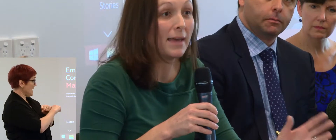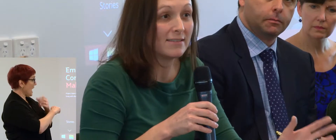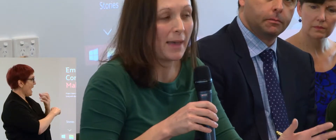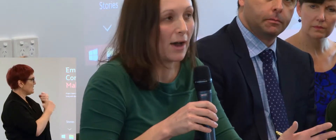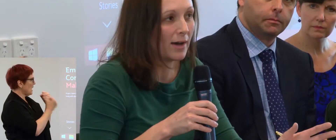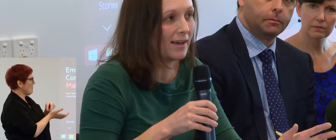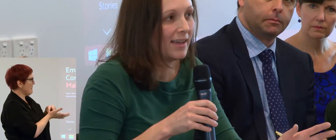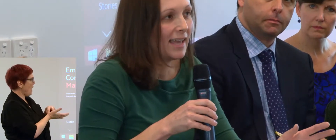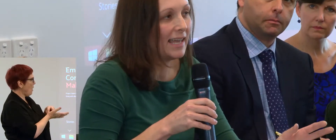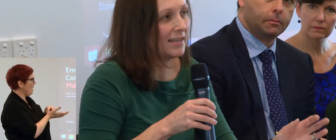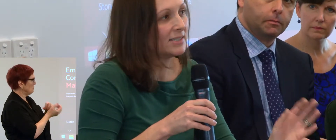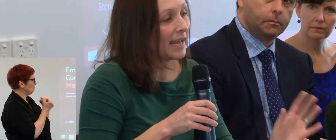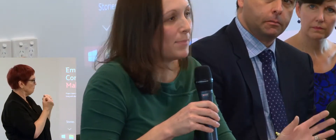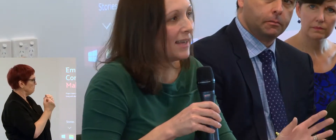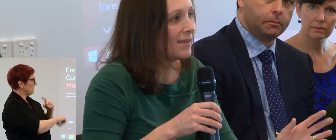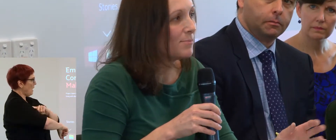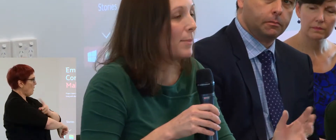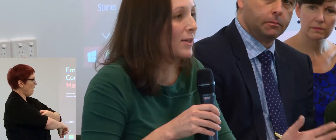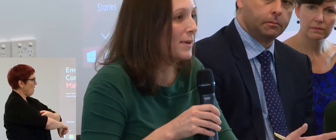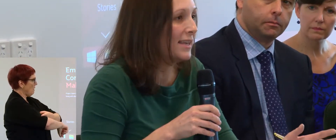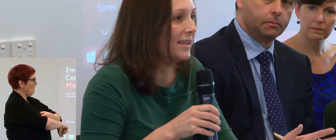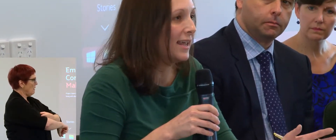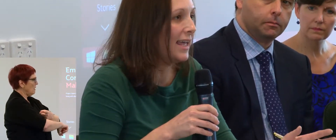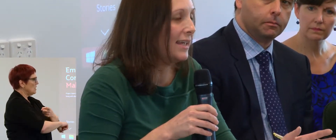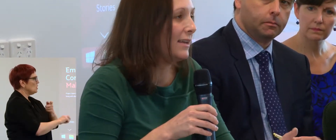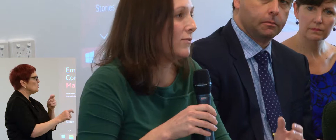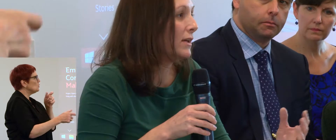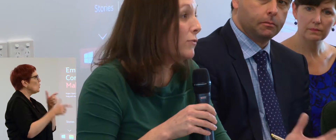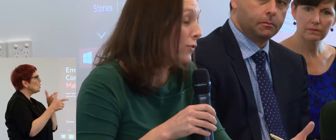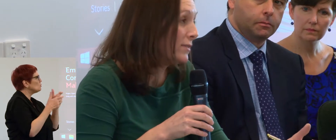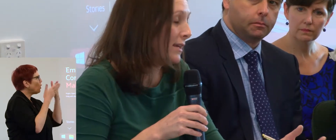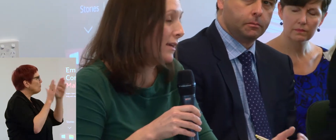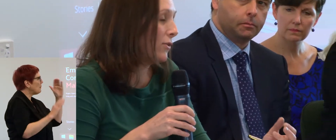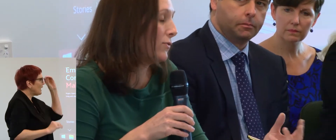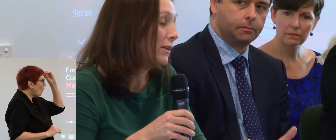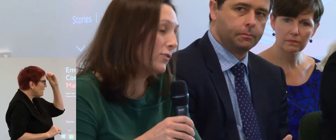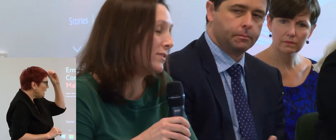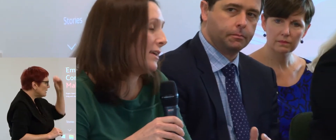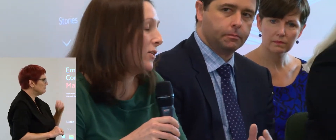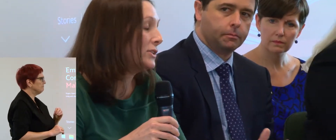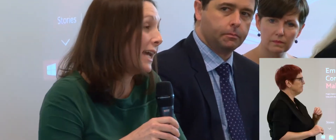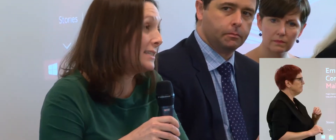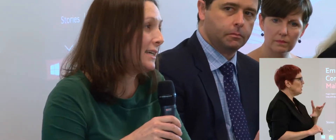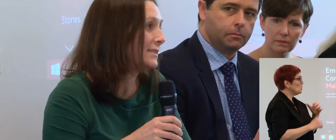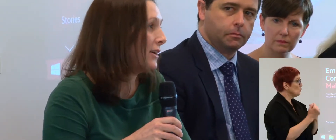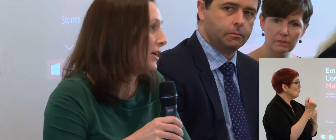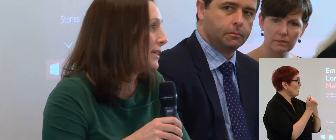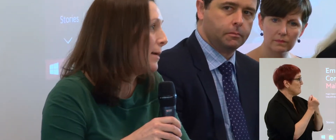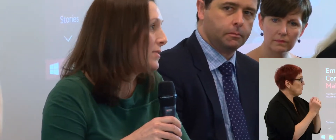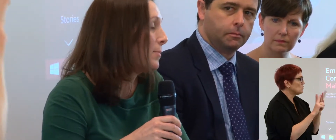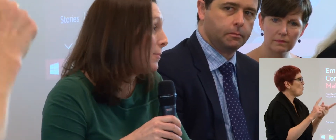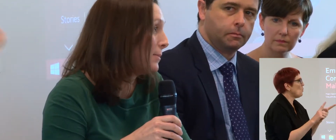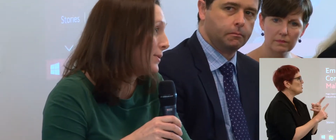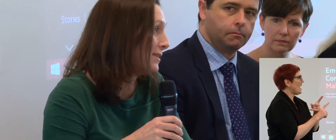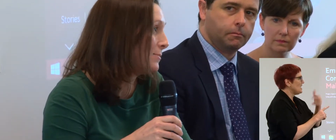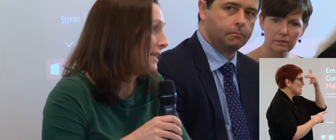of immense power in shaping public opinion and in enforcing, reinforcing or changing